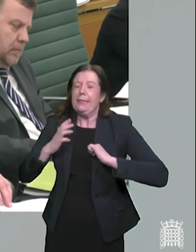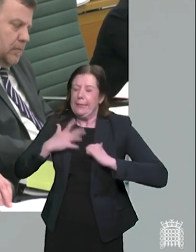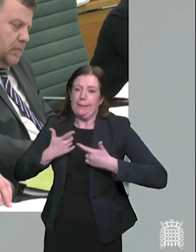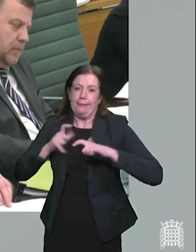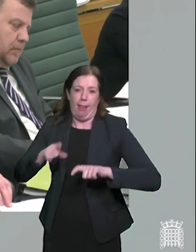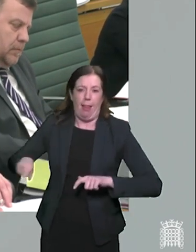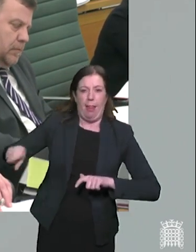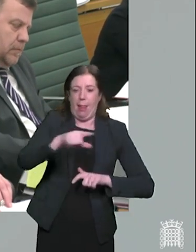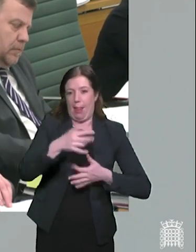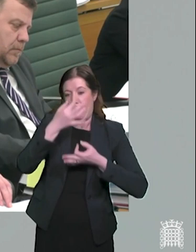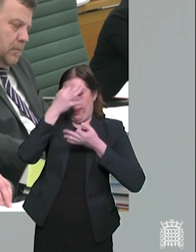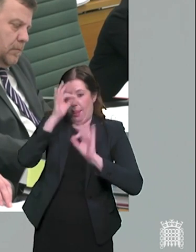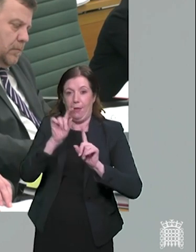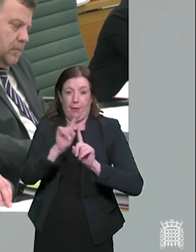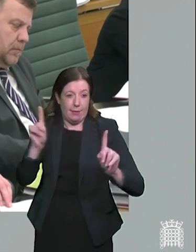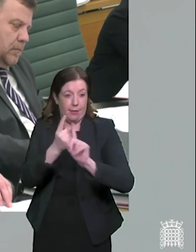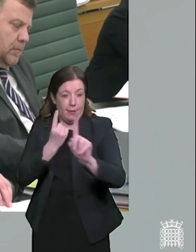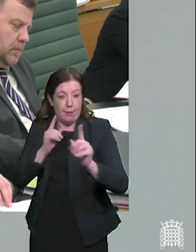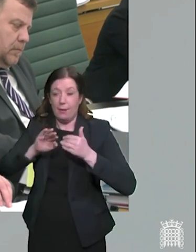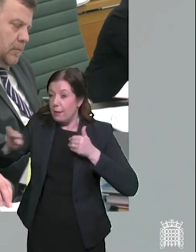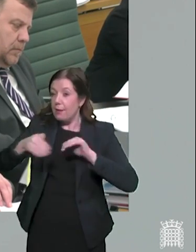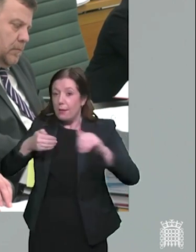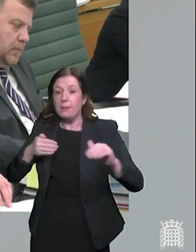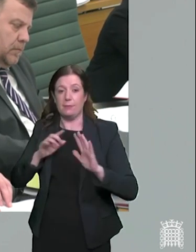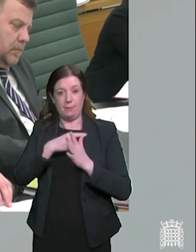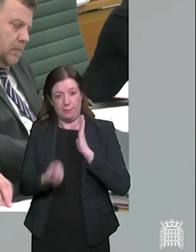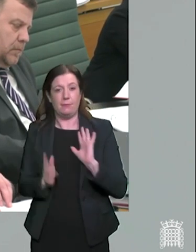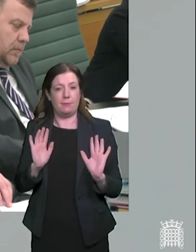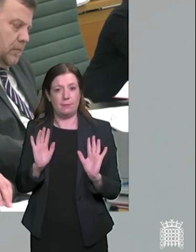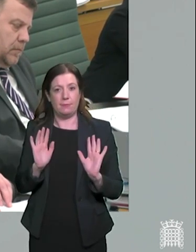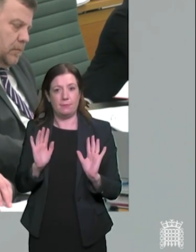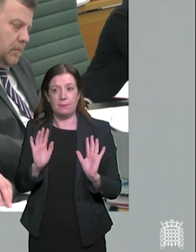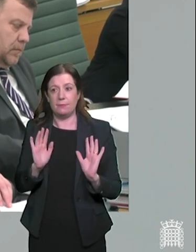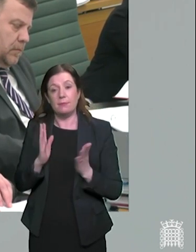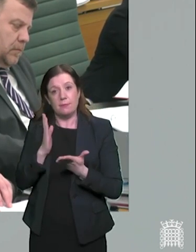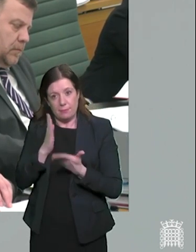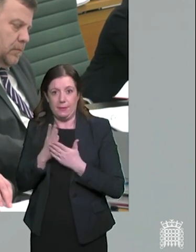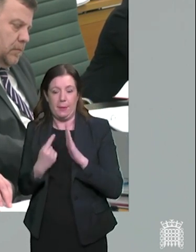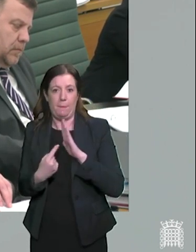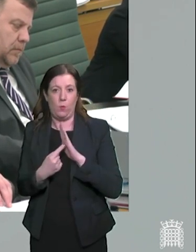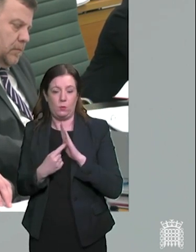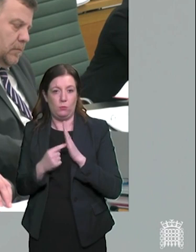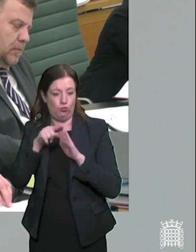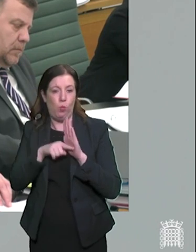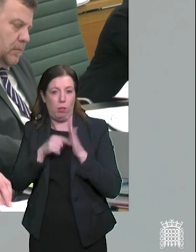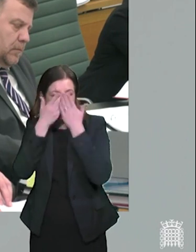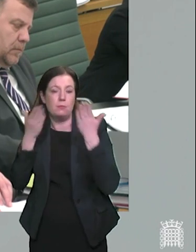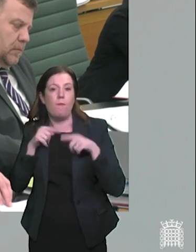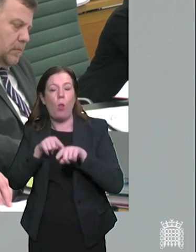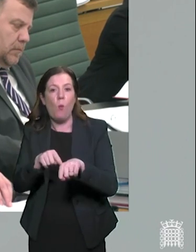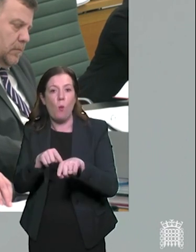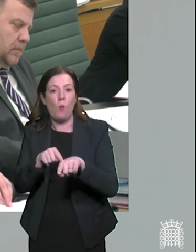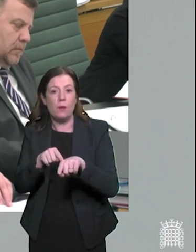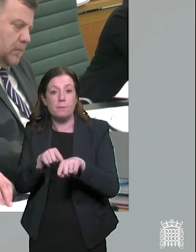national restrictions, for social distancing and all the rest, so it is all the more important that we follow the rules.